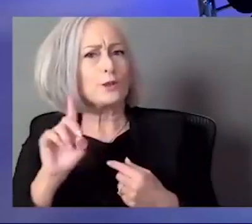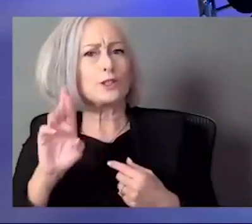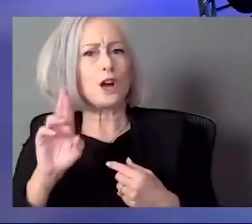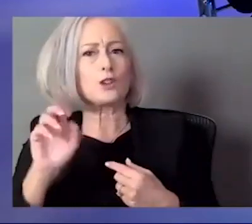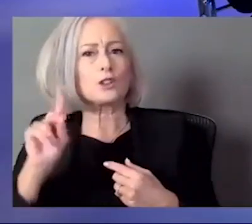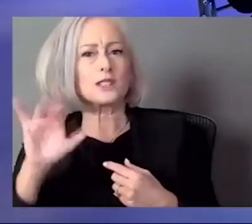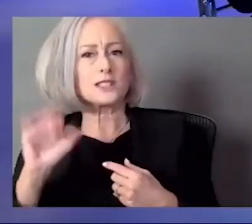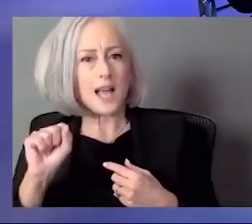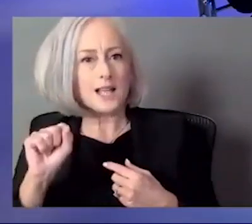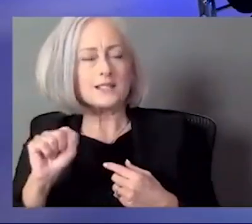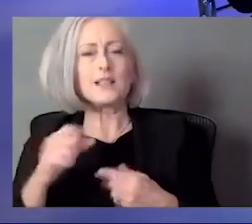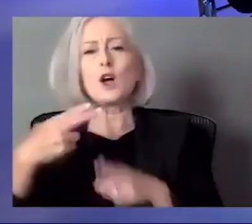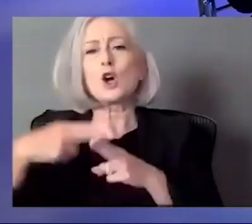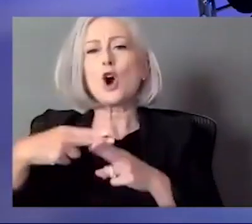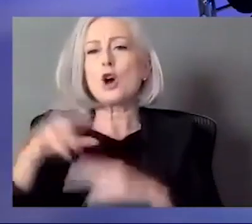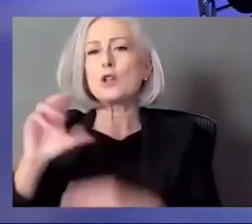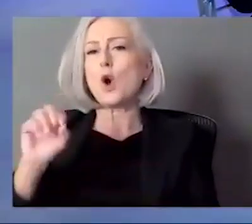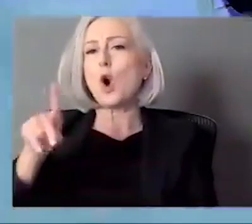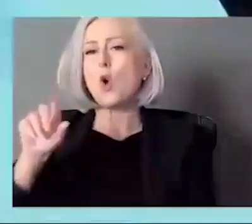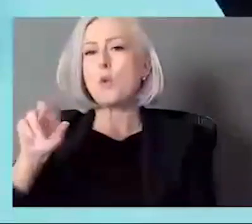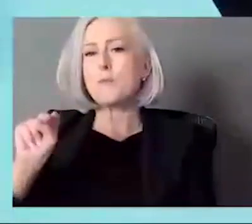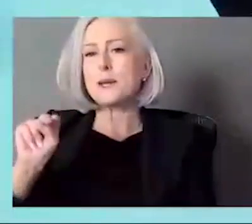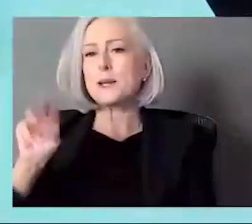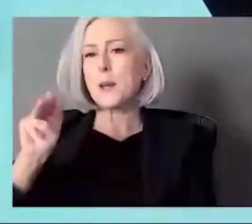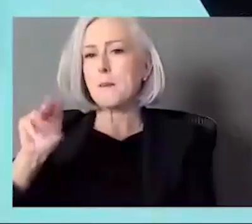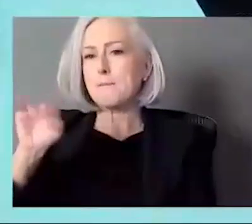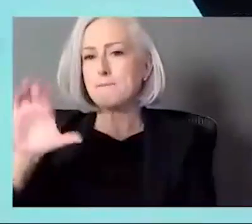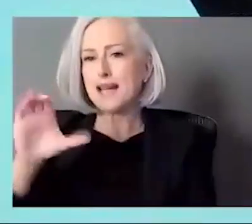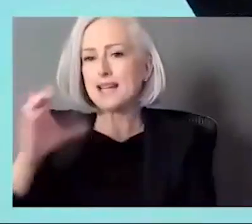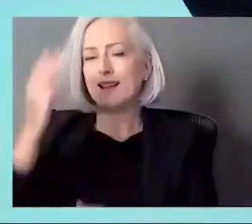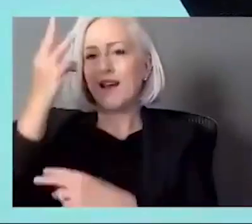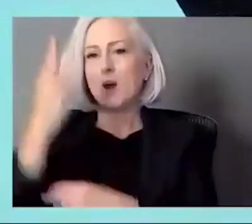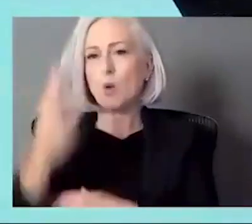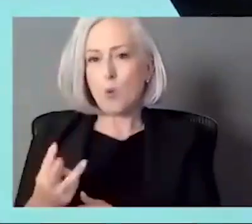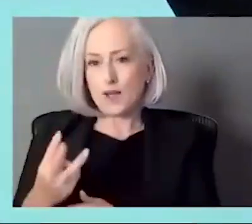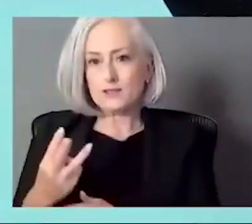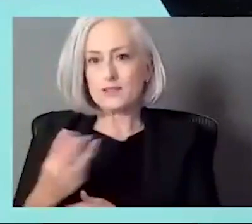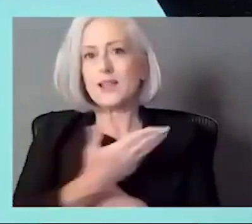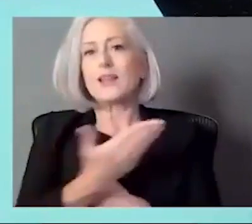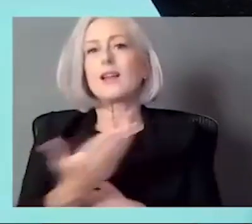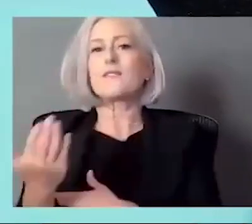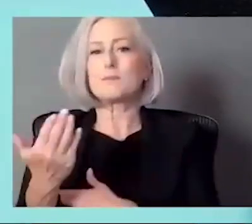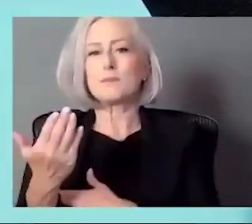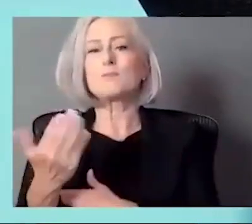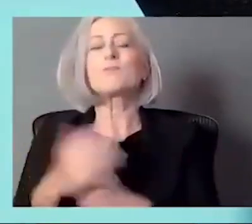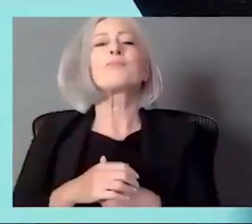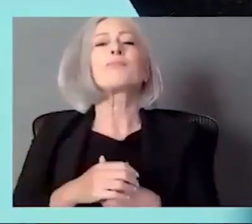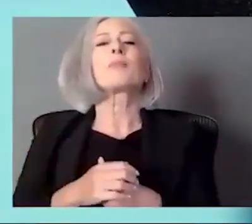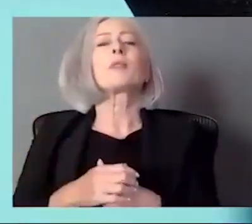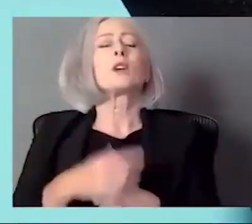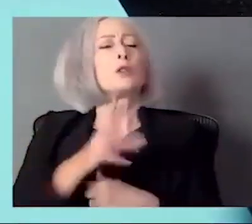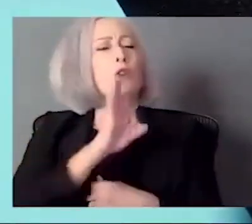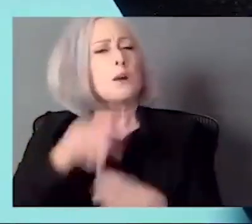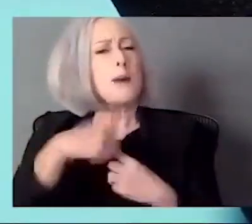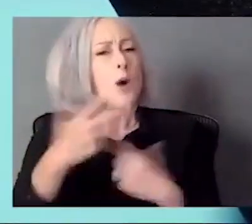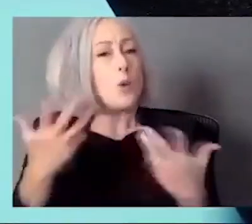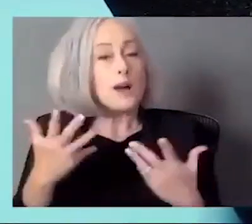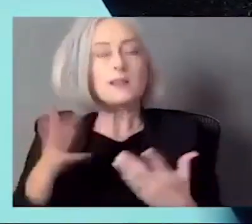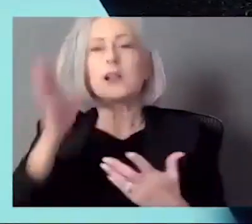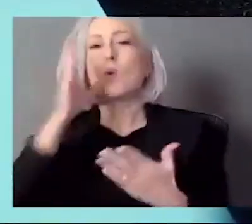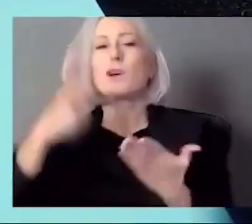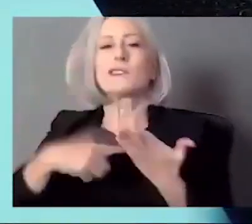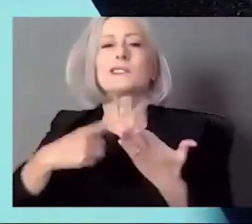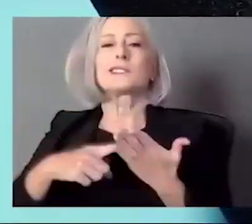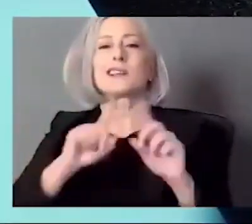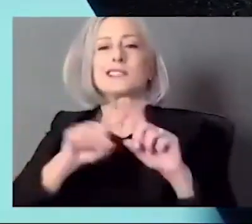mics. Love the name of the new show. It's going to be Yeah. on Wednesday morning. Tell everyone what you will be talking about. You know, we're going to talk a lot about different subjects, and I